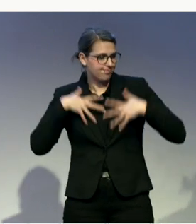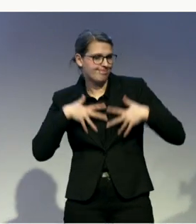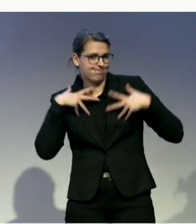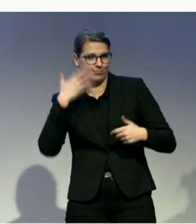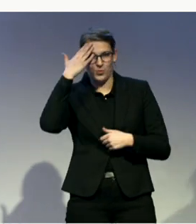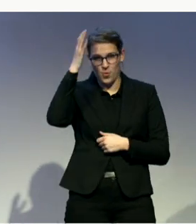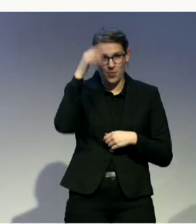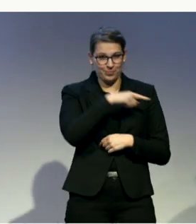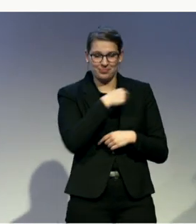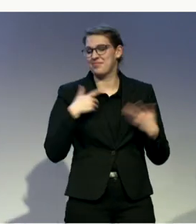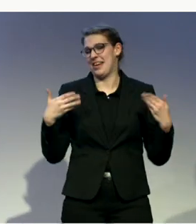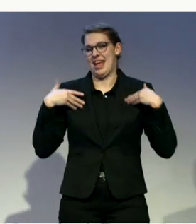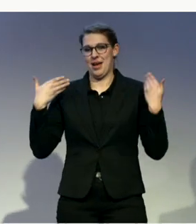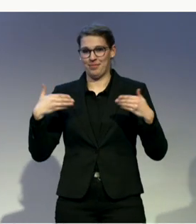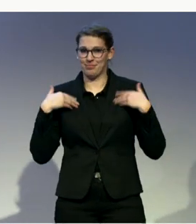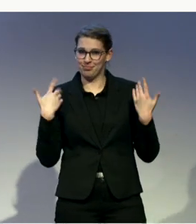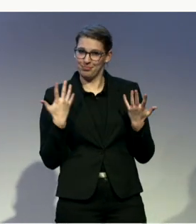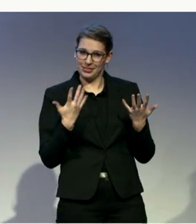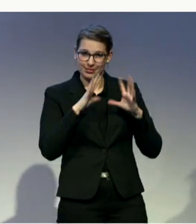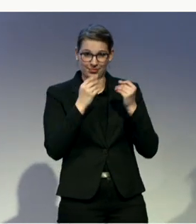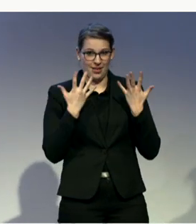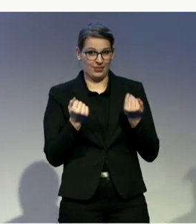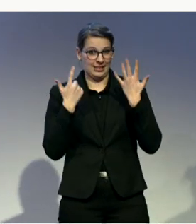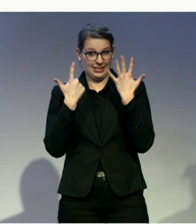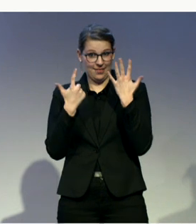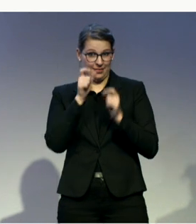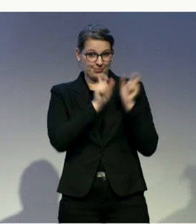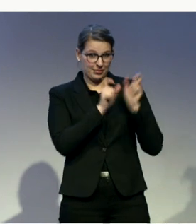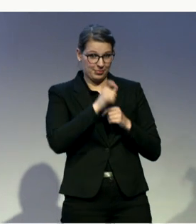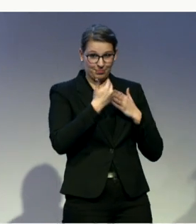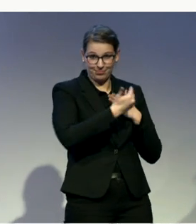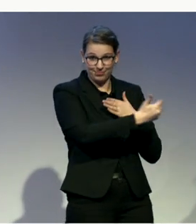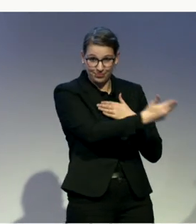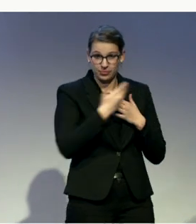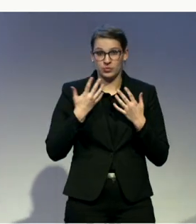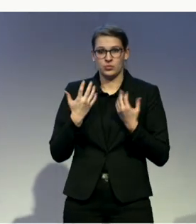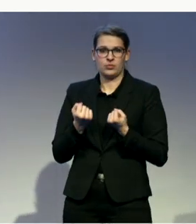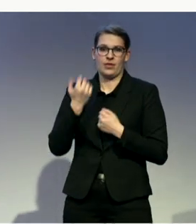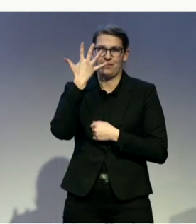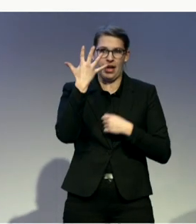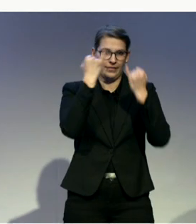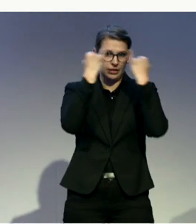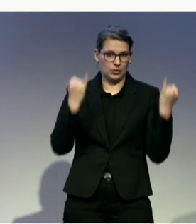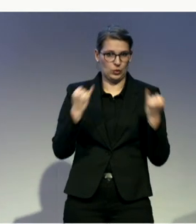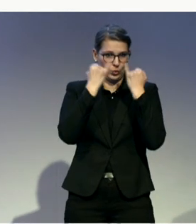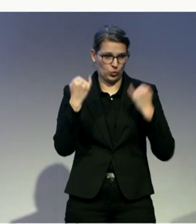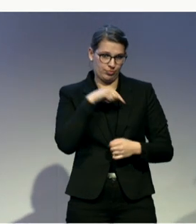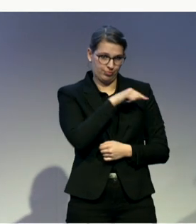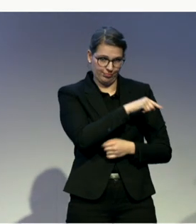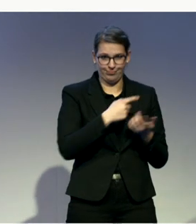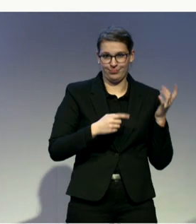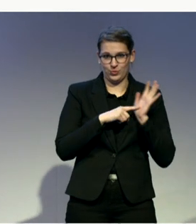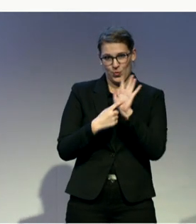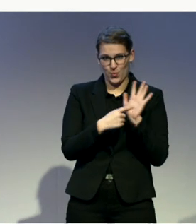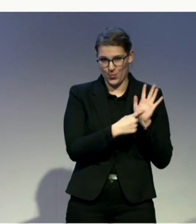me seven people representing five organizations, and they all have something in common.